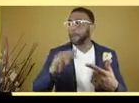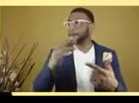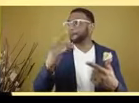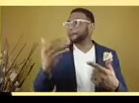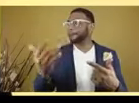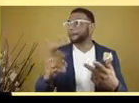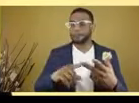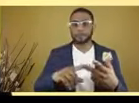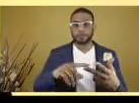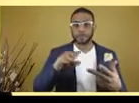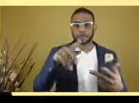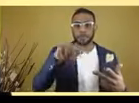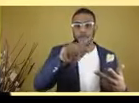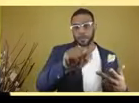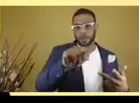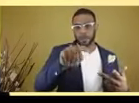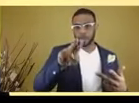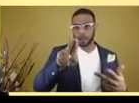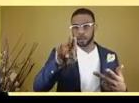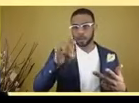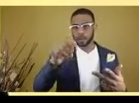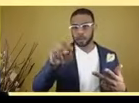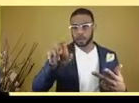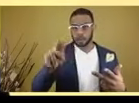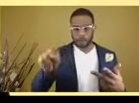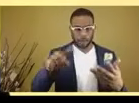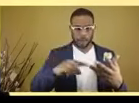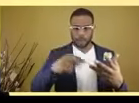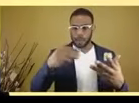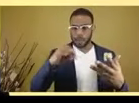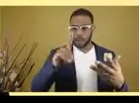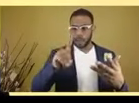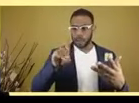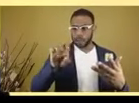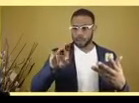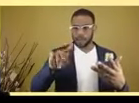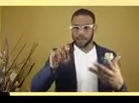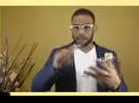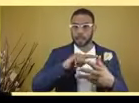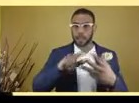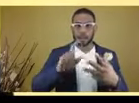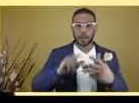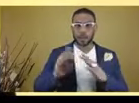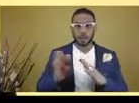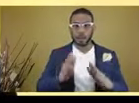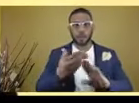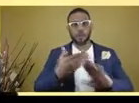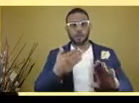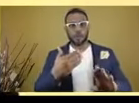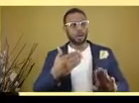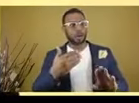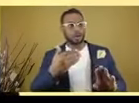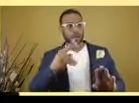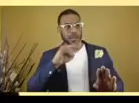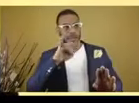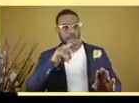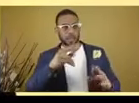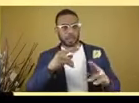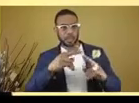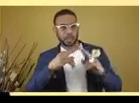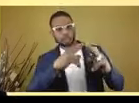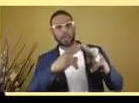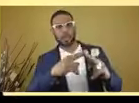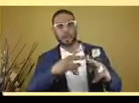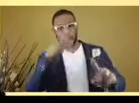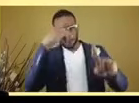Pratt Buchanan, Howard Dent, put a plan before Richard Nixon entitled Positive